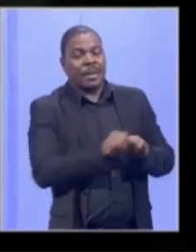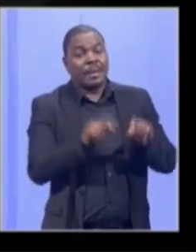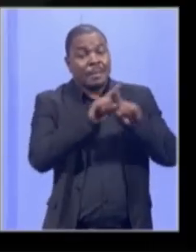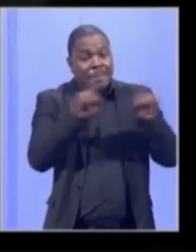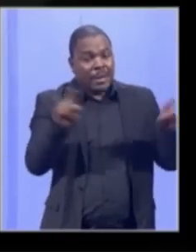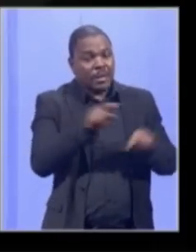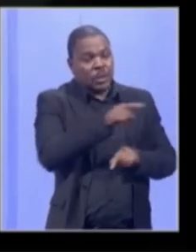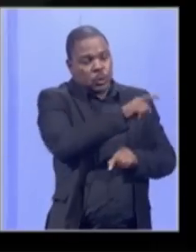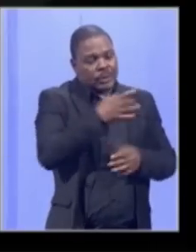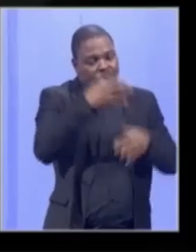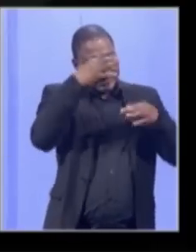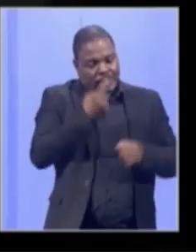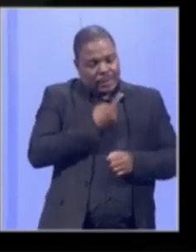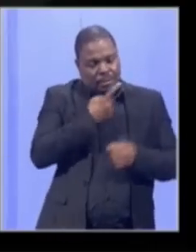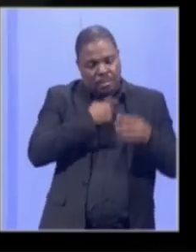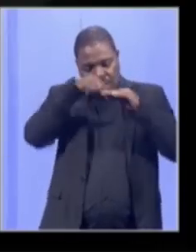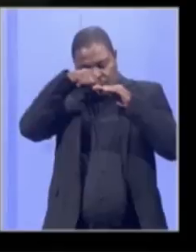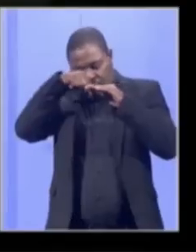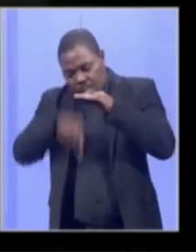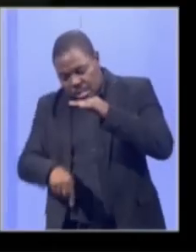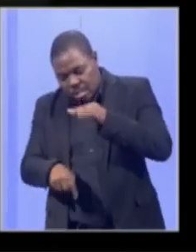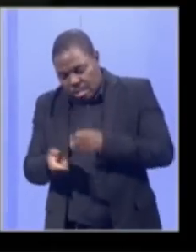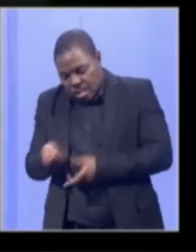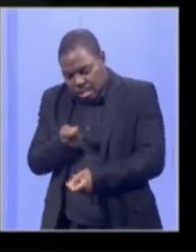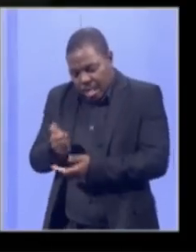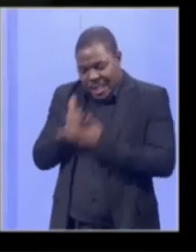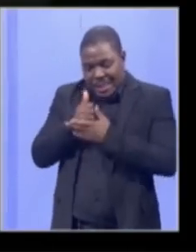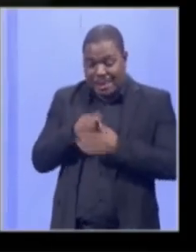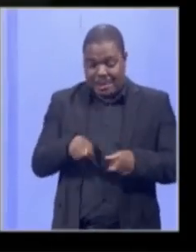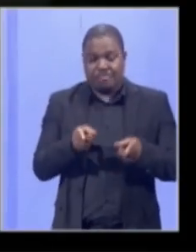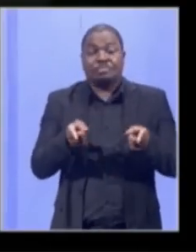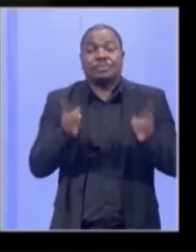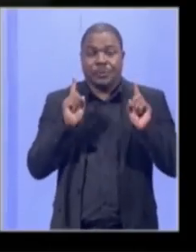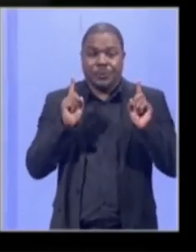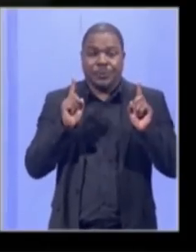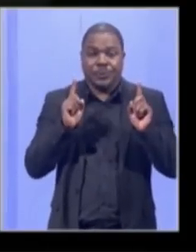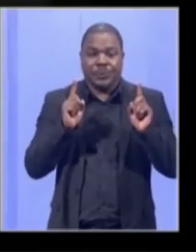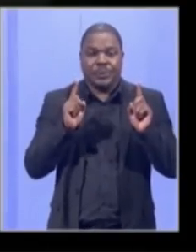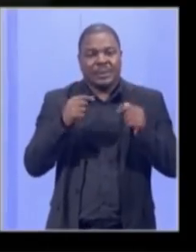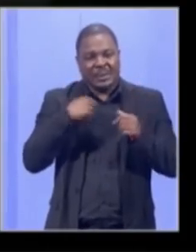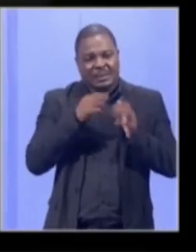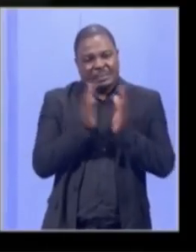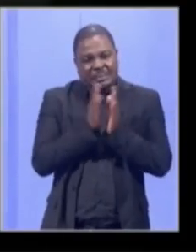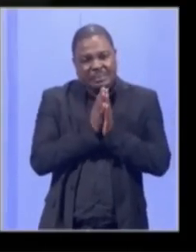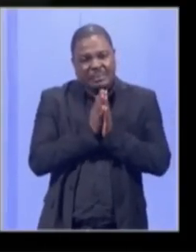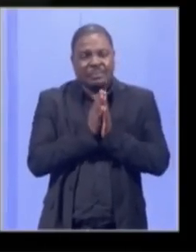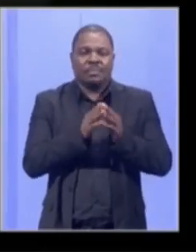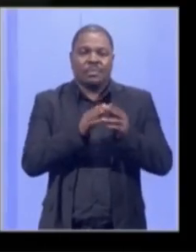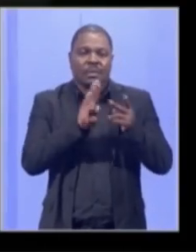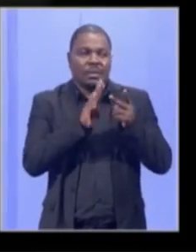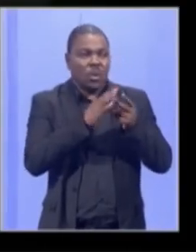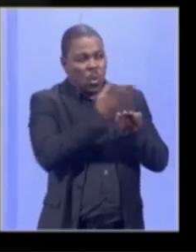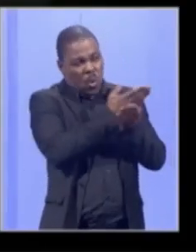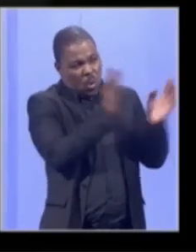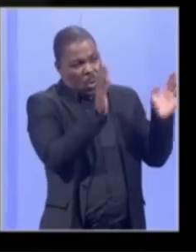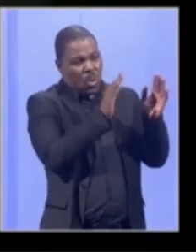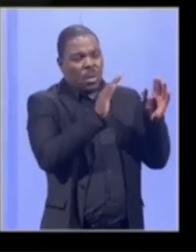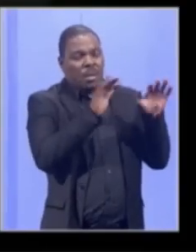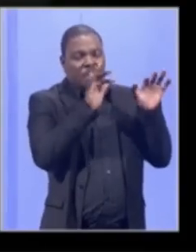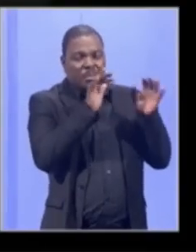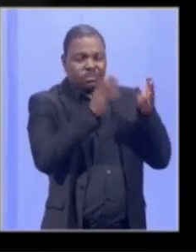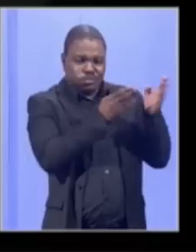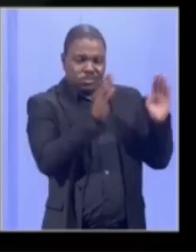ya ho intshetsa bona ke bona ka nnete e le kotsi haholo. Ne ke kopa ebile ke tsa boikgweletso ho bona kaofela ba